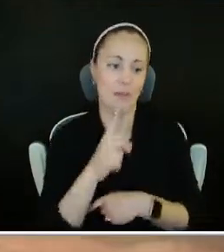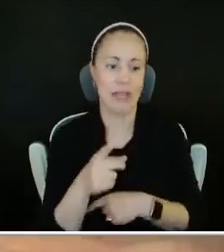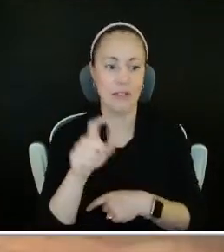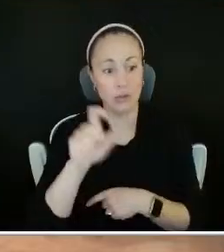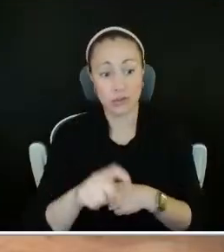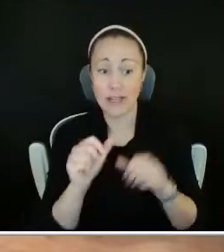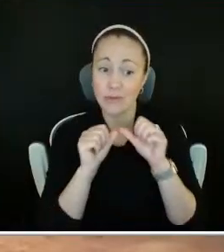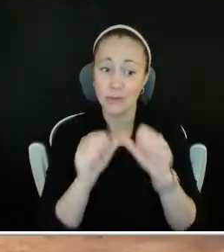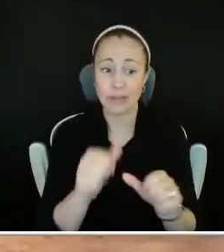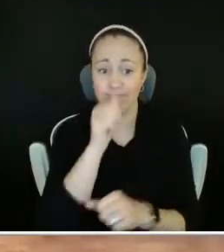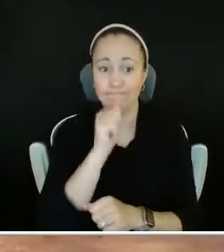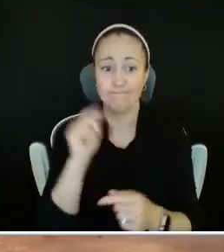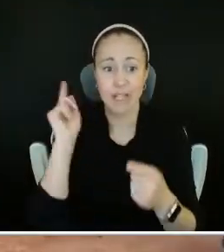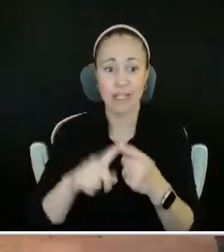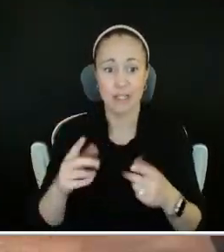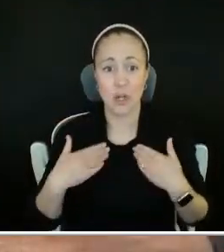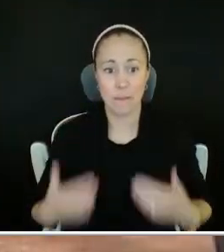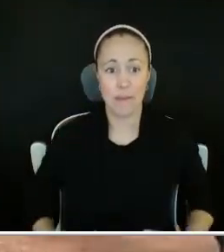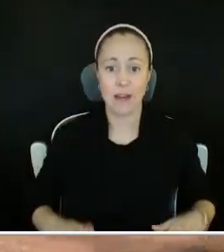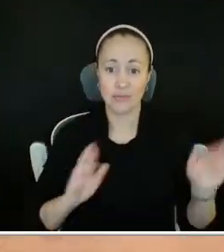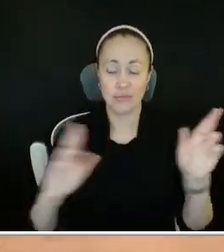ready.